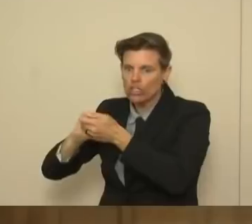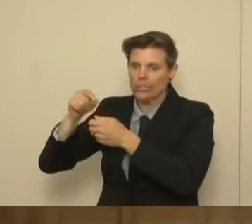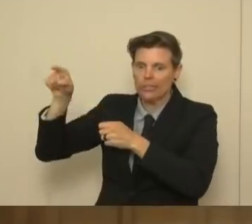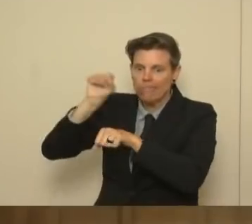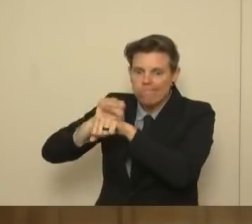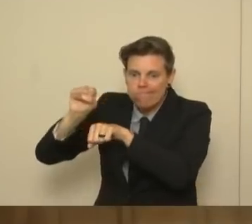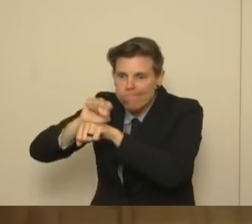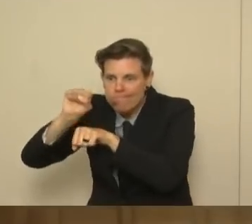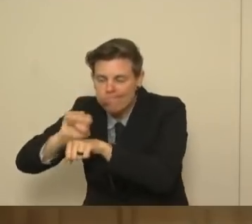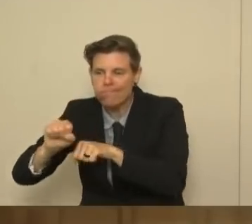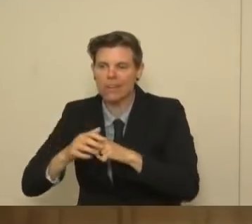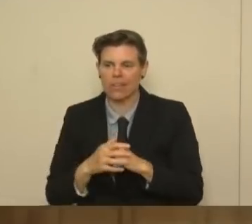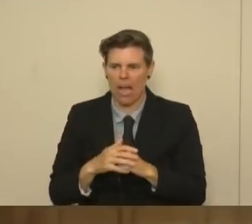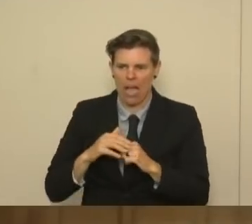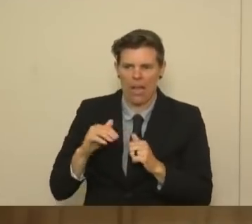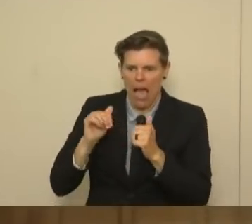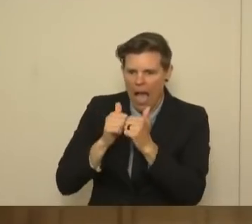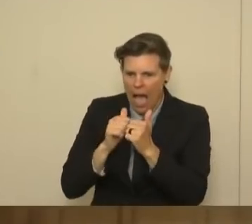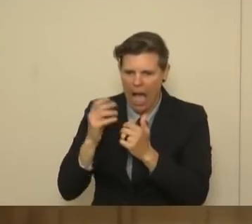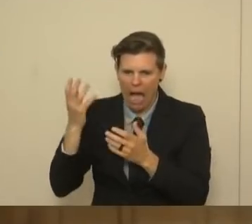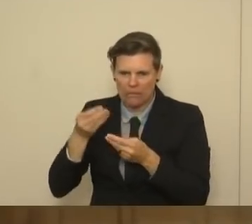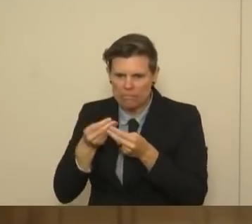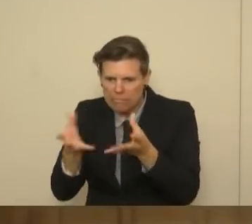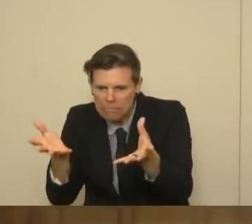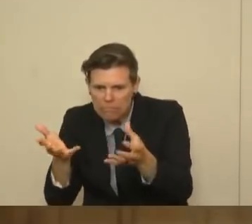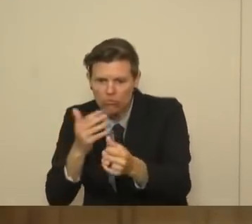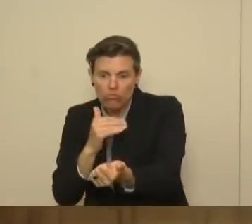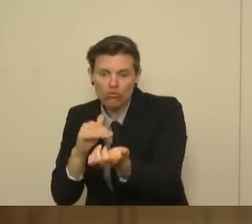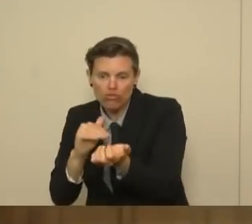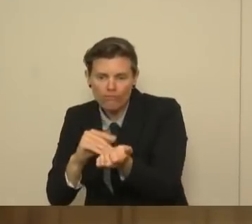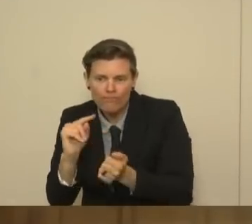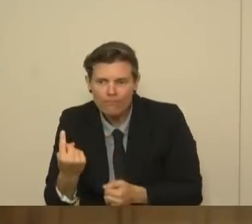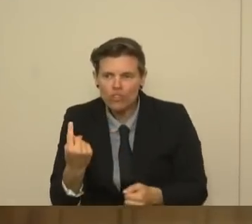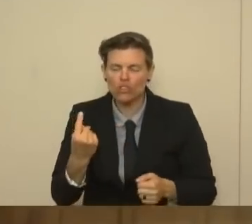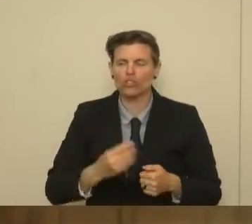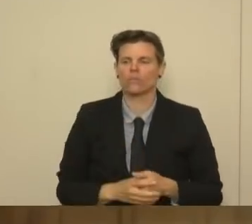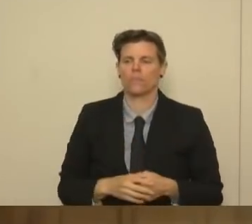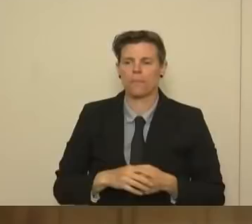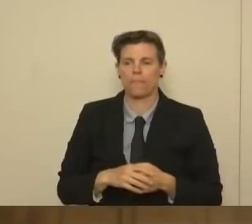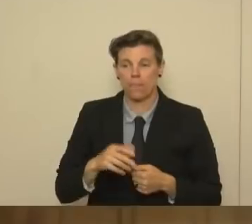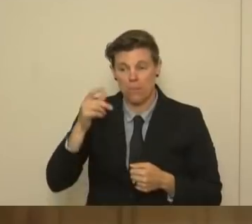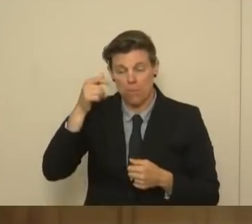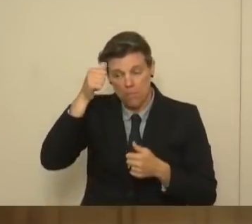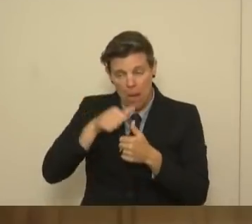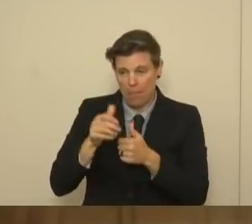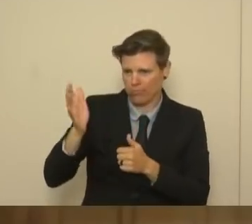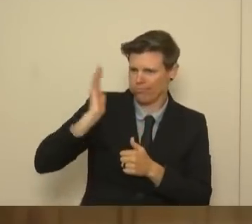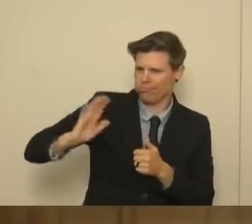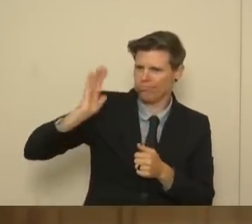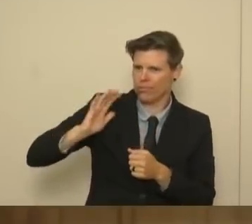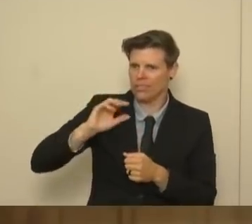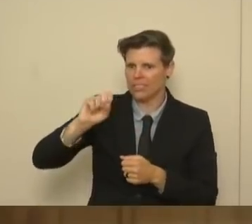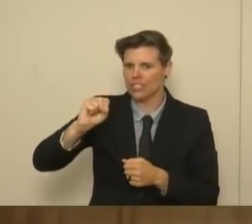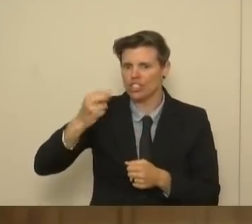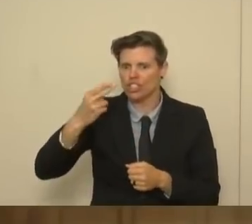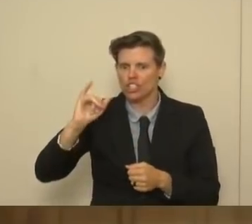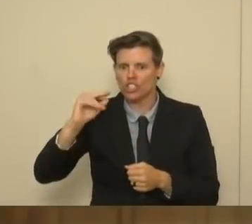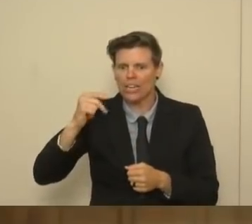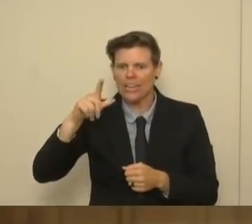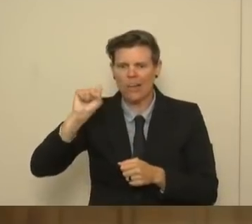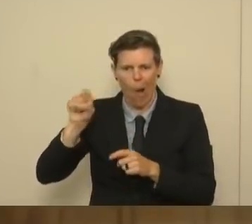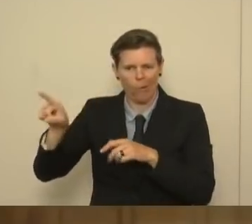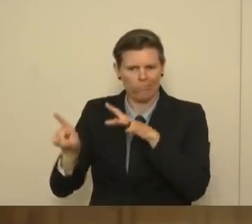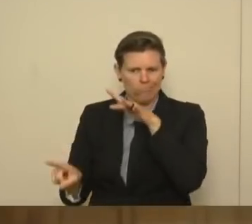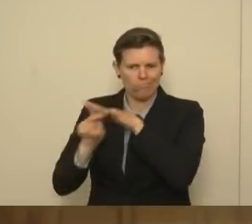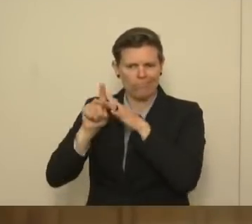But we've seen with, for example, the shingles vaccine, when it first came out, not that there was any kind of demand for that vaccine like I'm sure